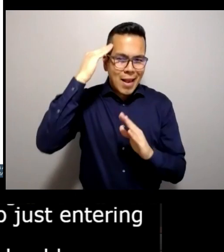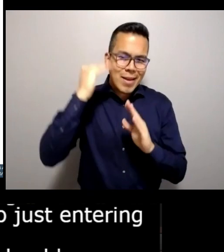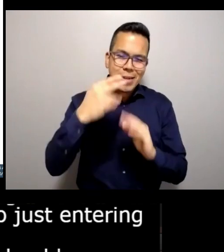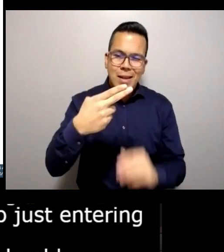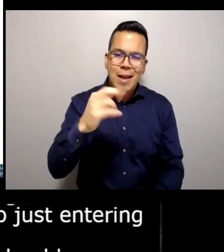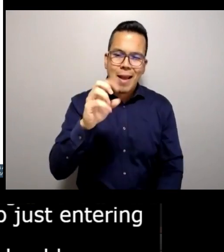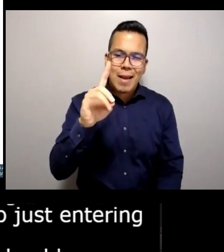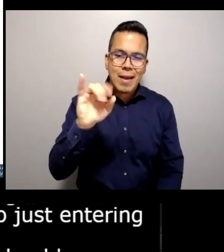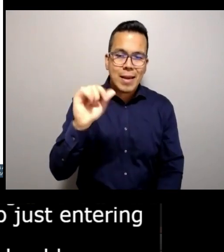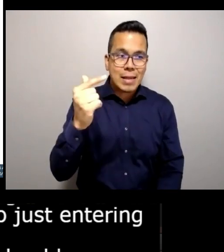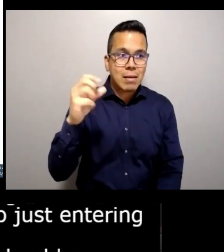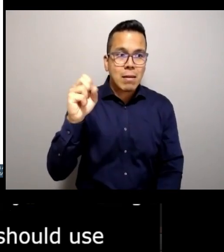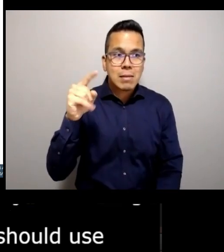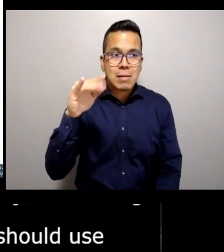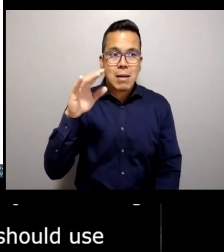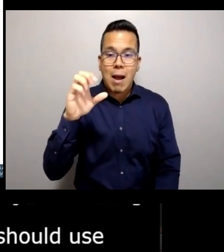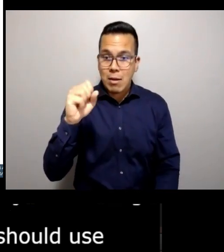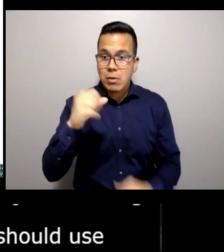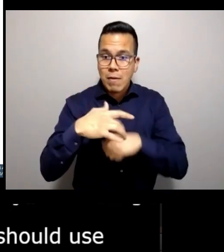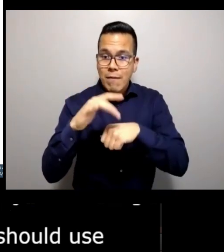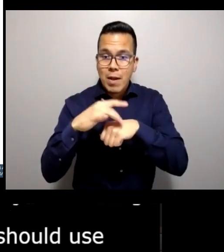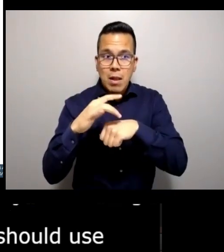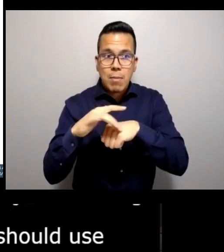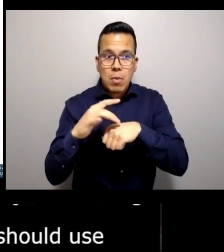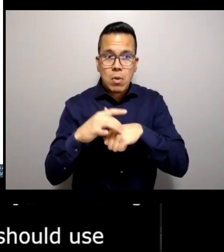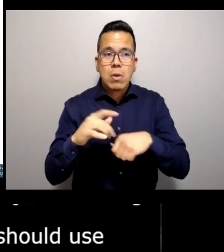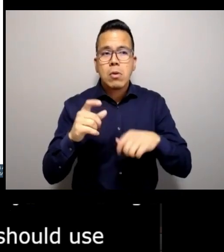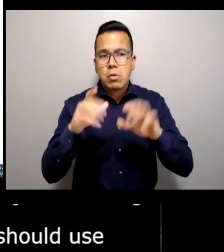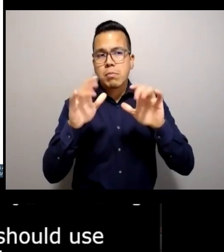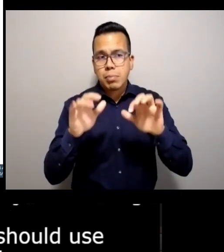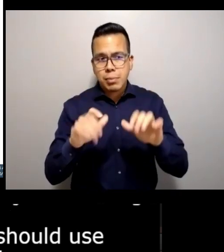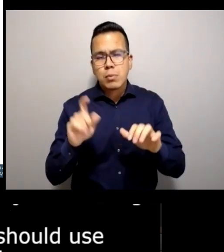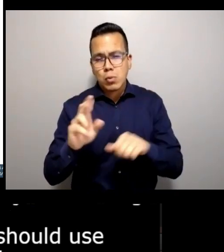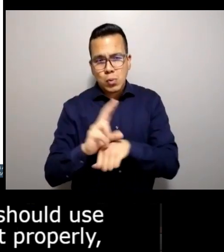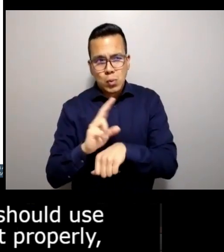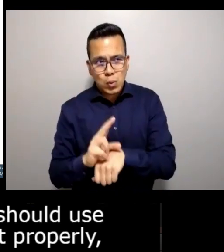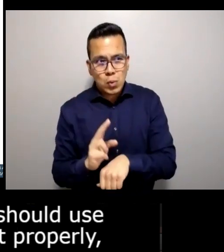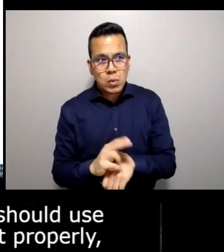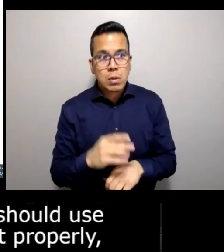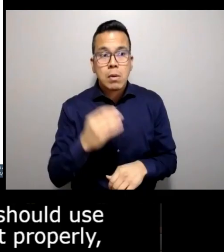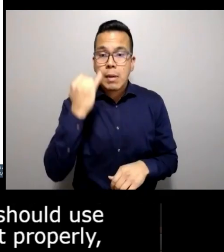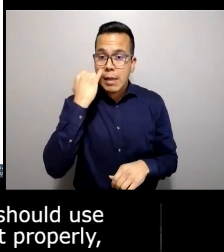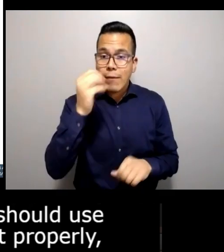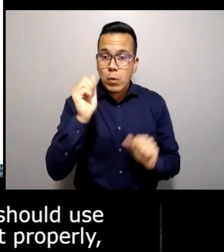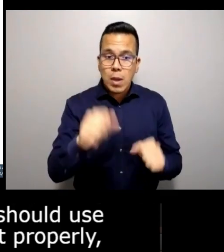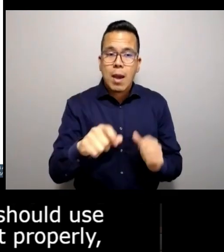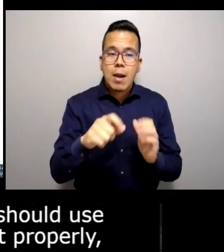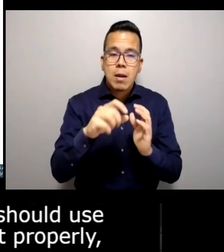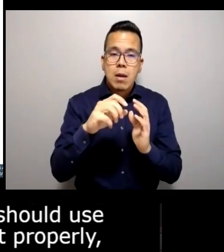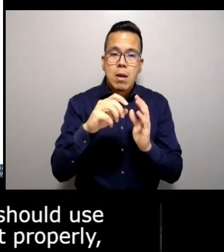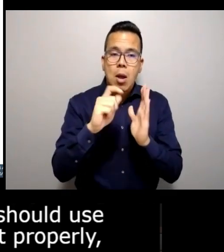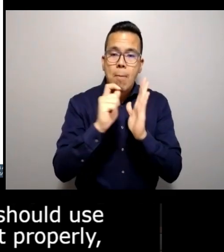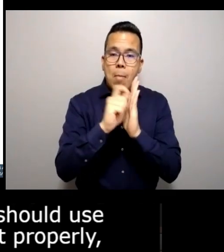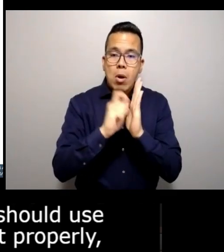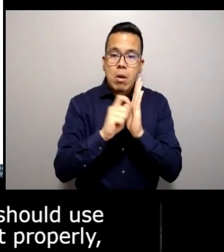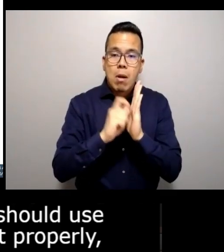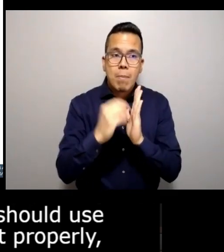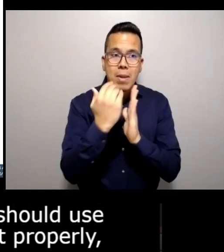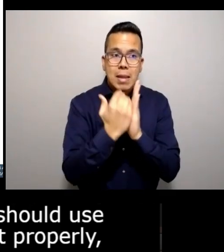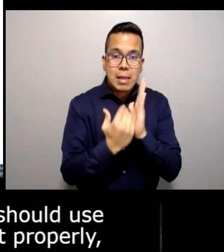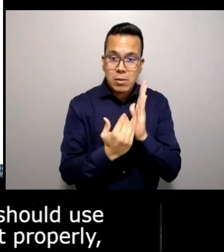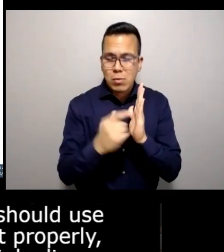Where you have the ability to mark up a list properly, you should use that as well. LinkedIn has that. LinkedIn also has